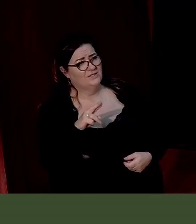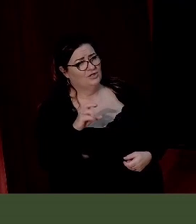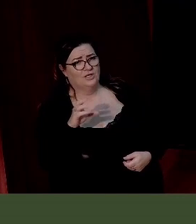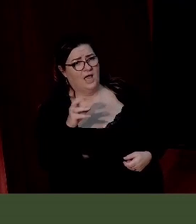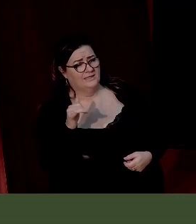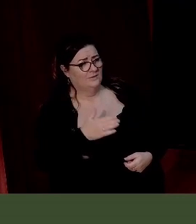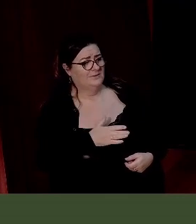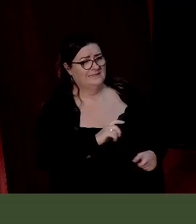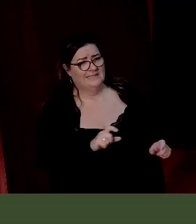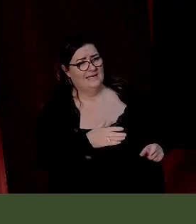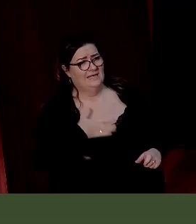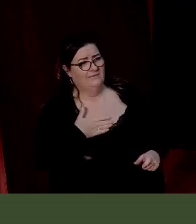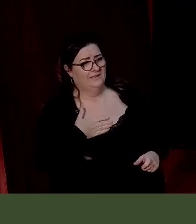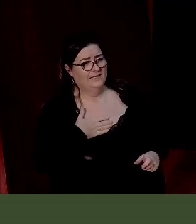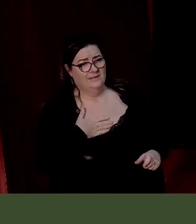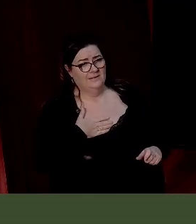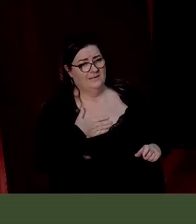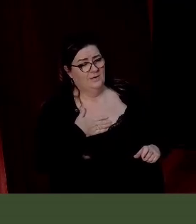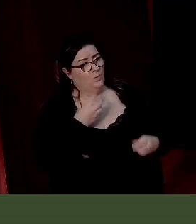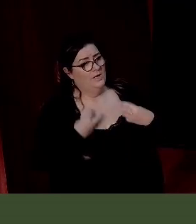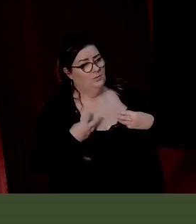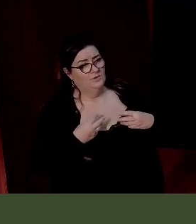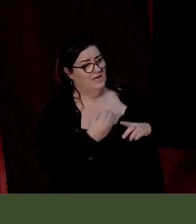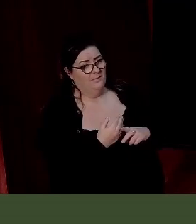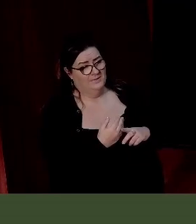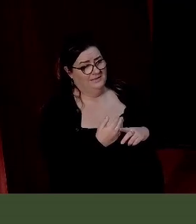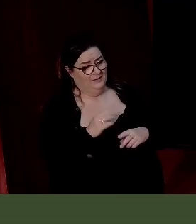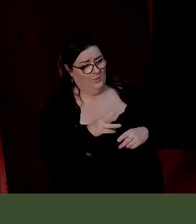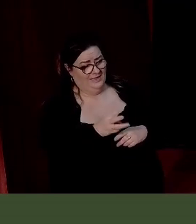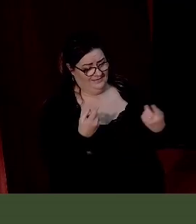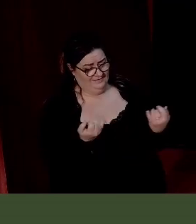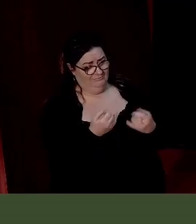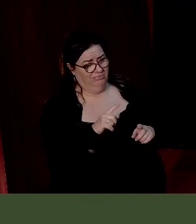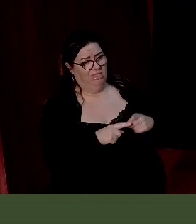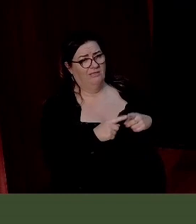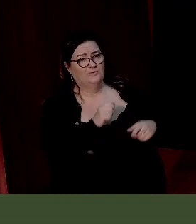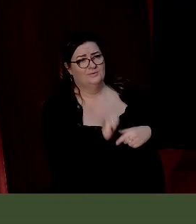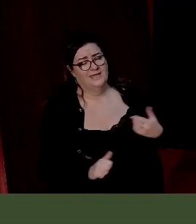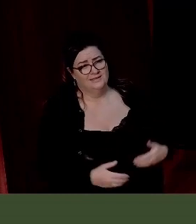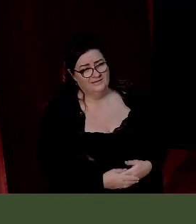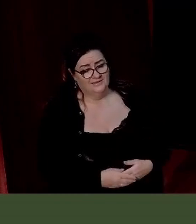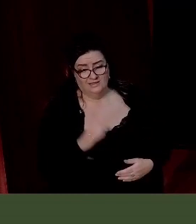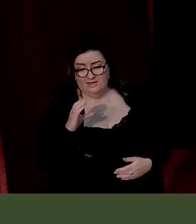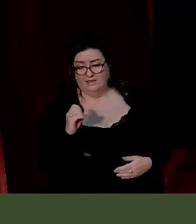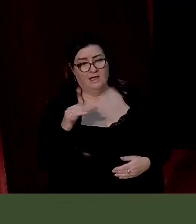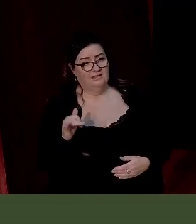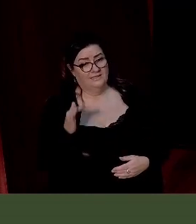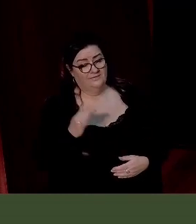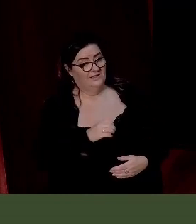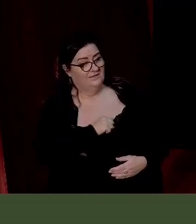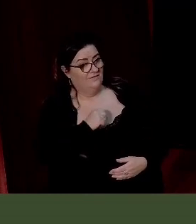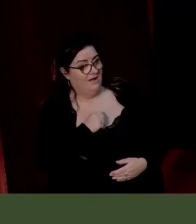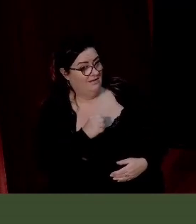were still living, women would not be in the backward position that we are in today. Whether or not Connolly, if he had survived, would